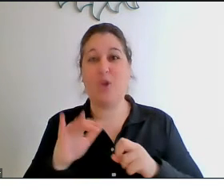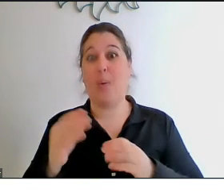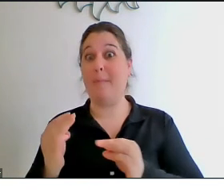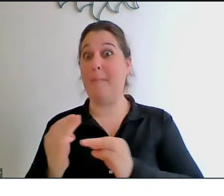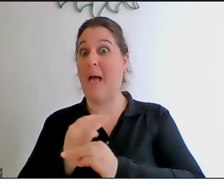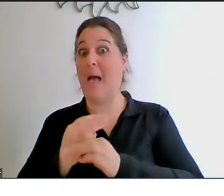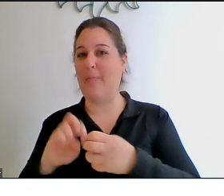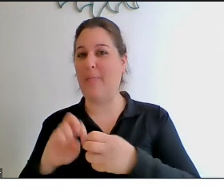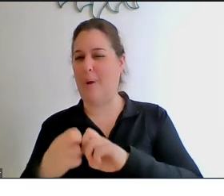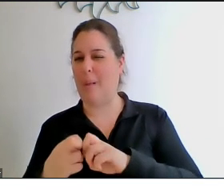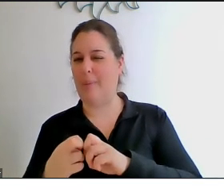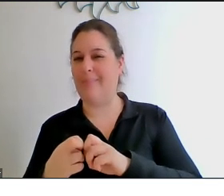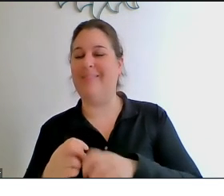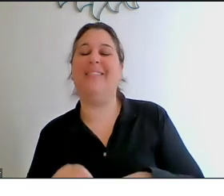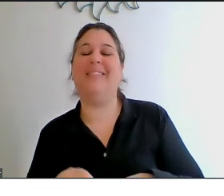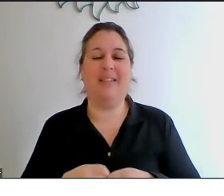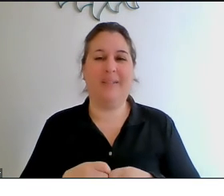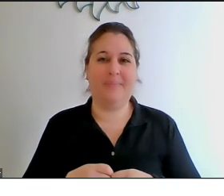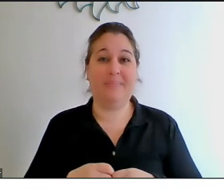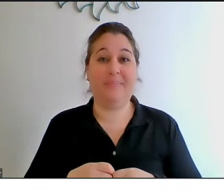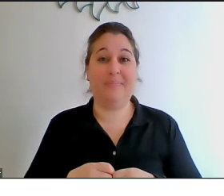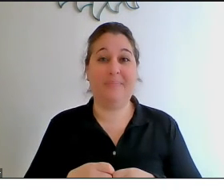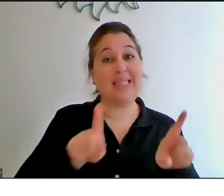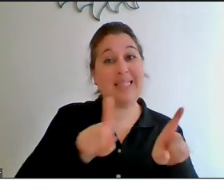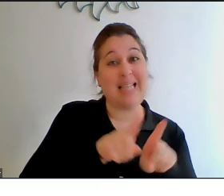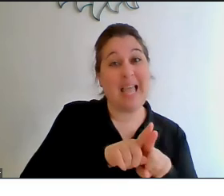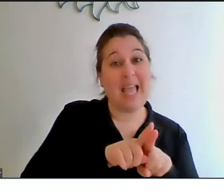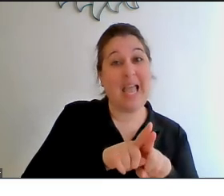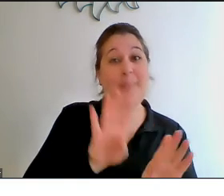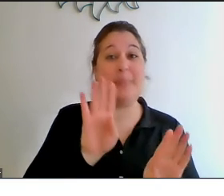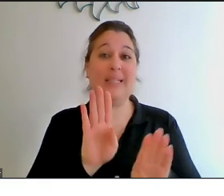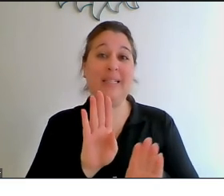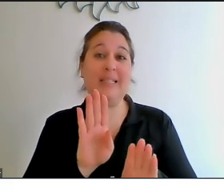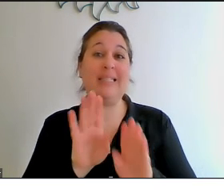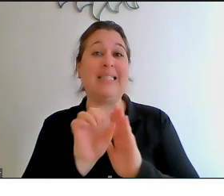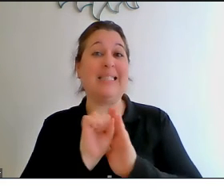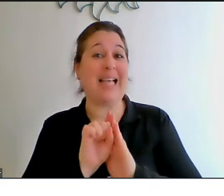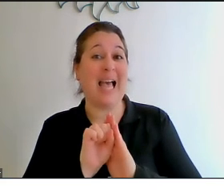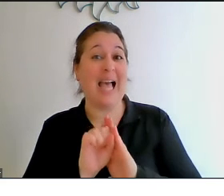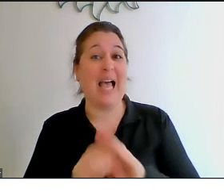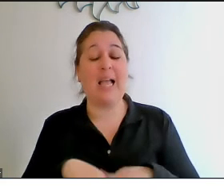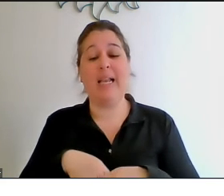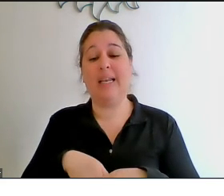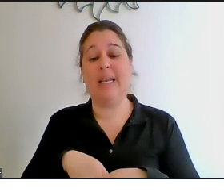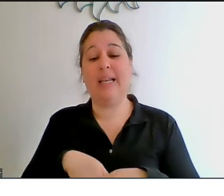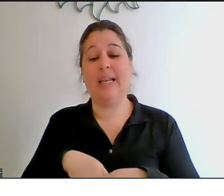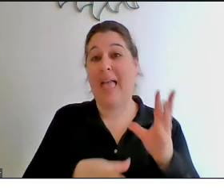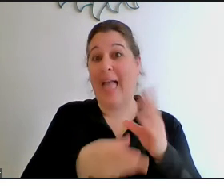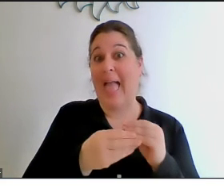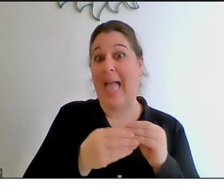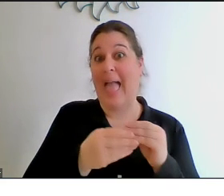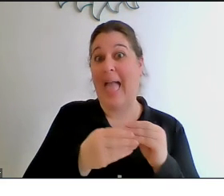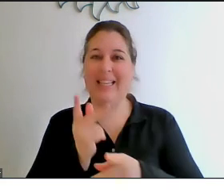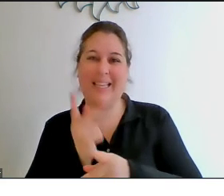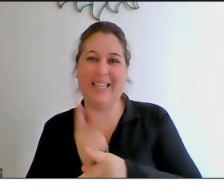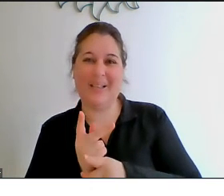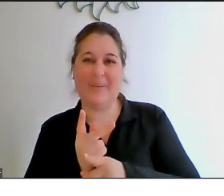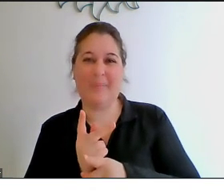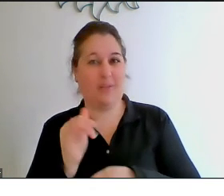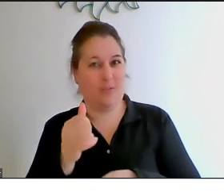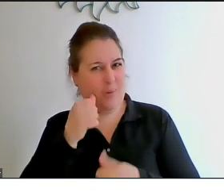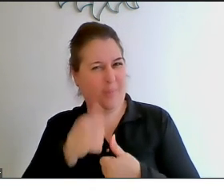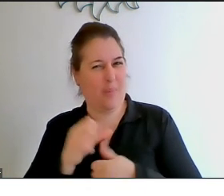problems. Interesting. Okay, so it goes. Same sign, add and keep. Just